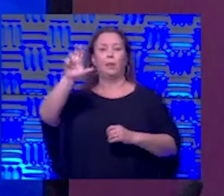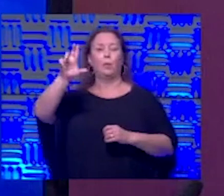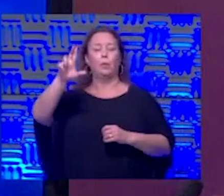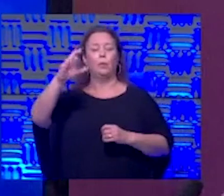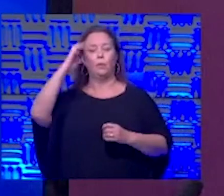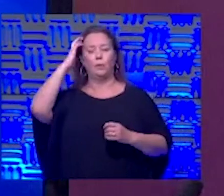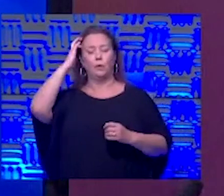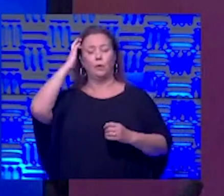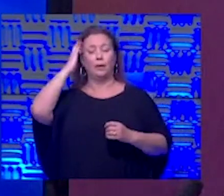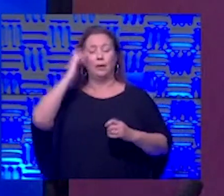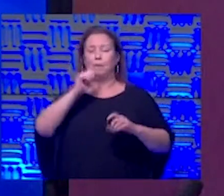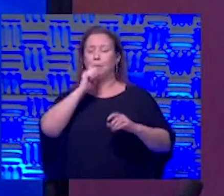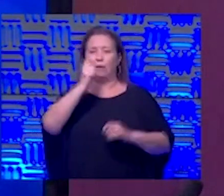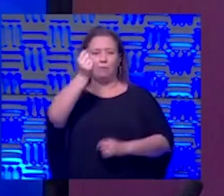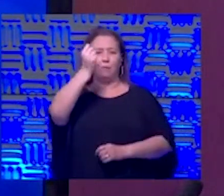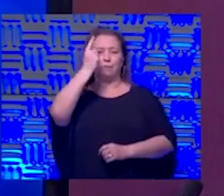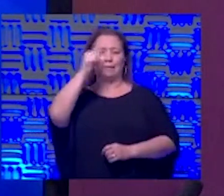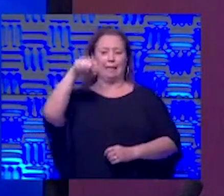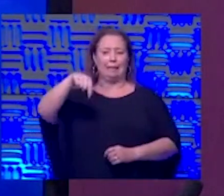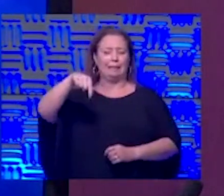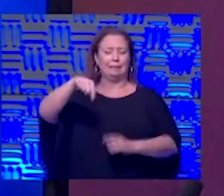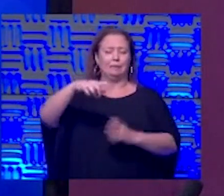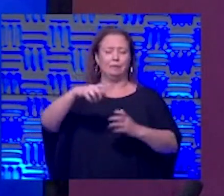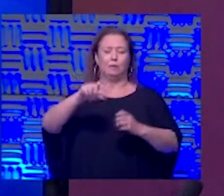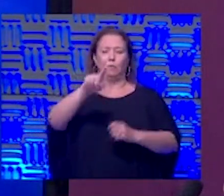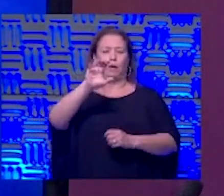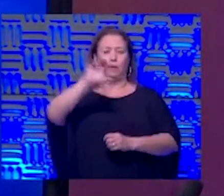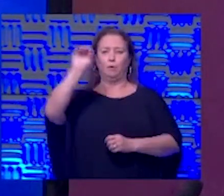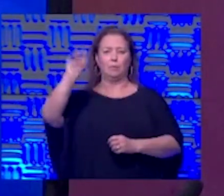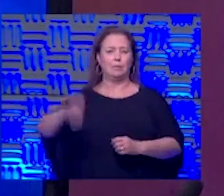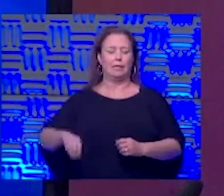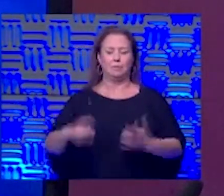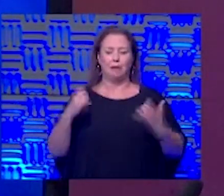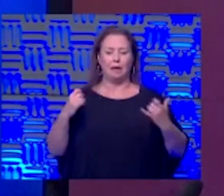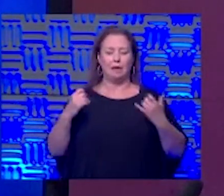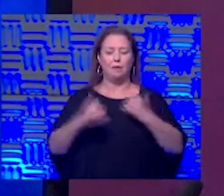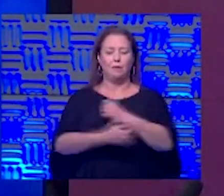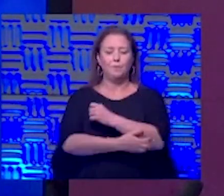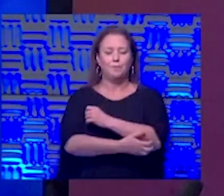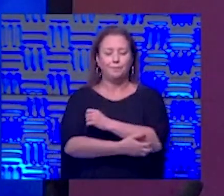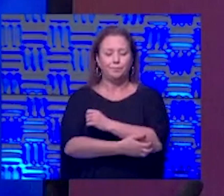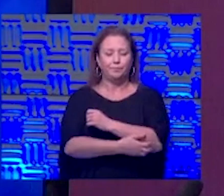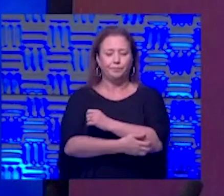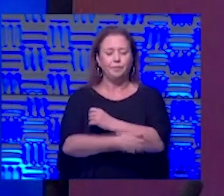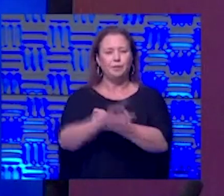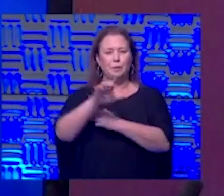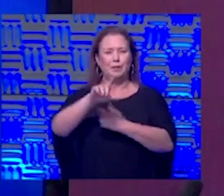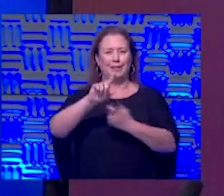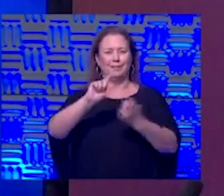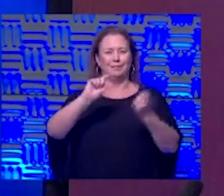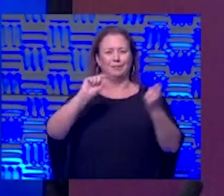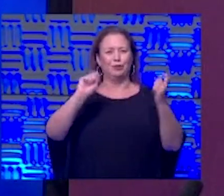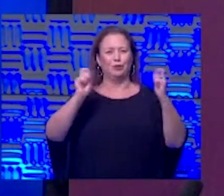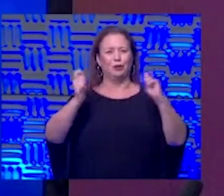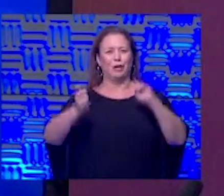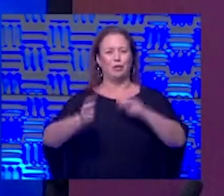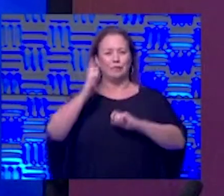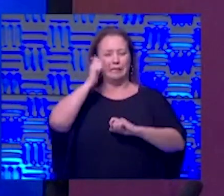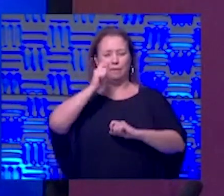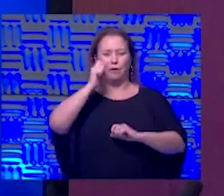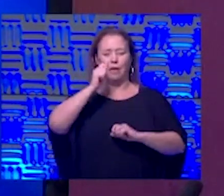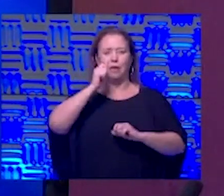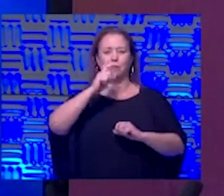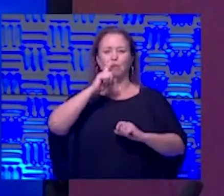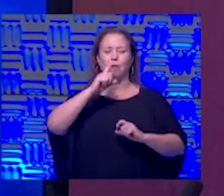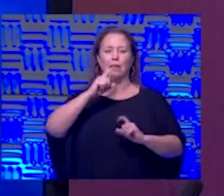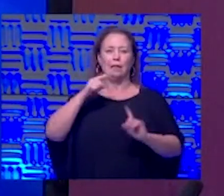really understand this completely at all in any way right now. So that's an evolving story. So it just keeps